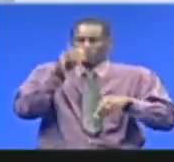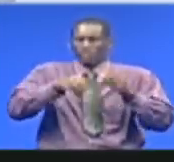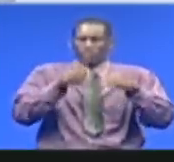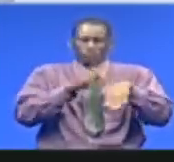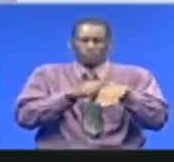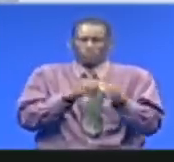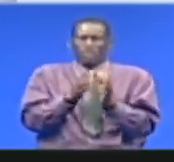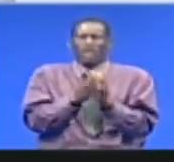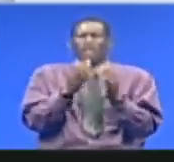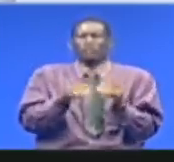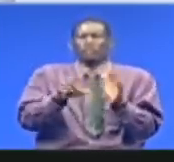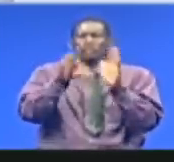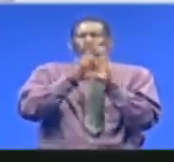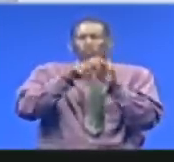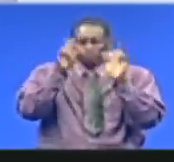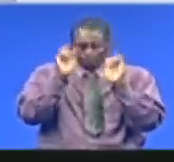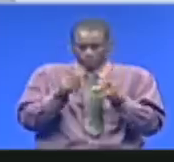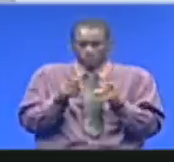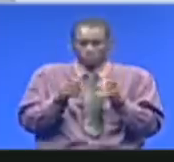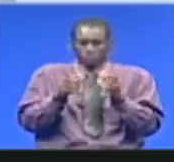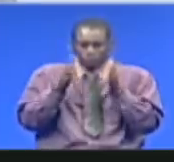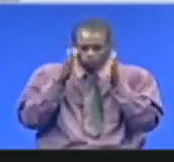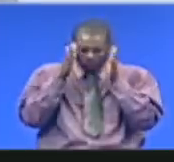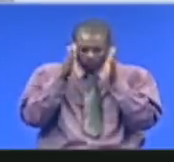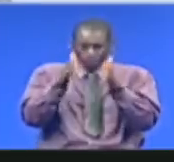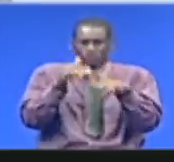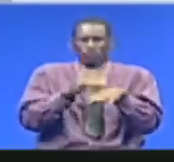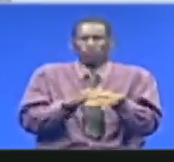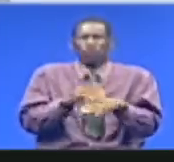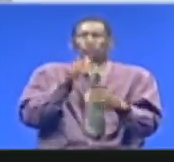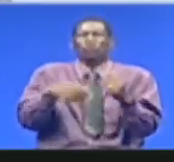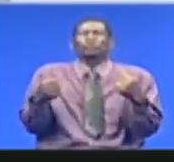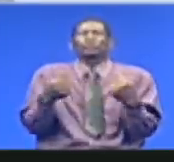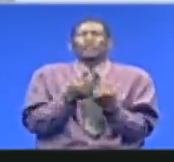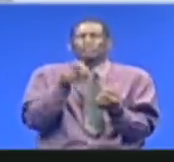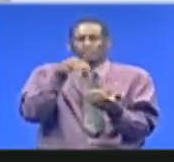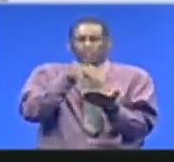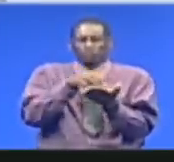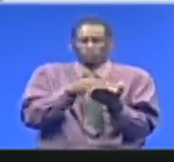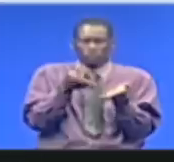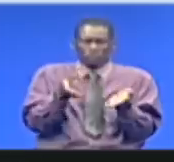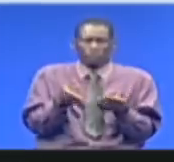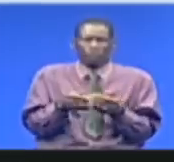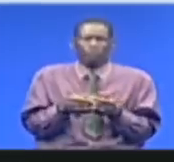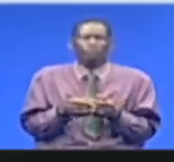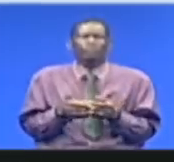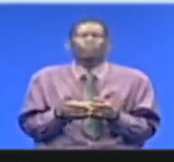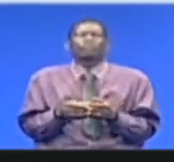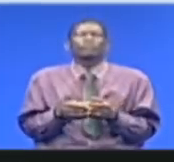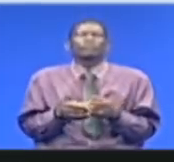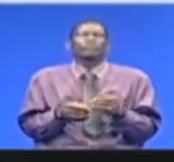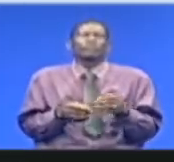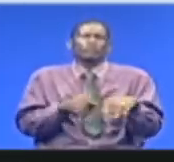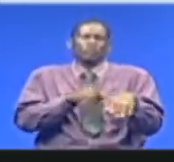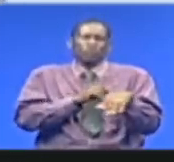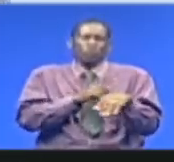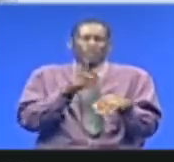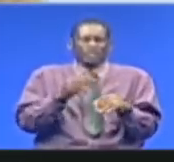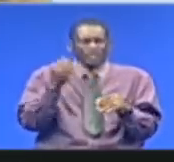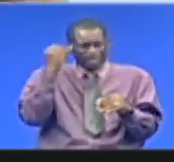that the law should be obeyed. What's going to happen in this situation, though, is that when the